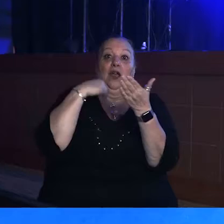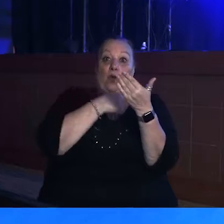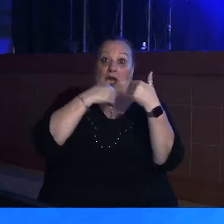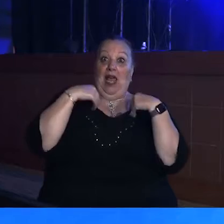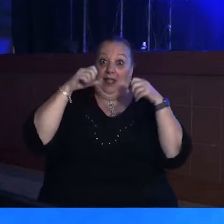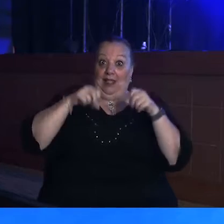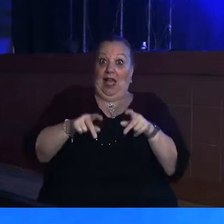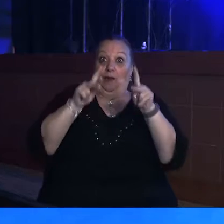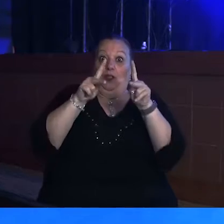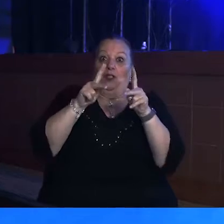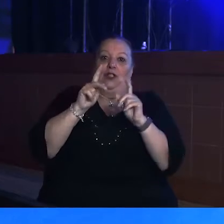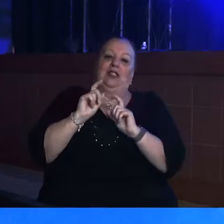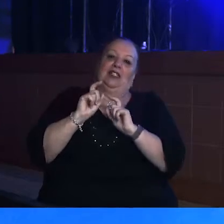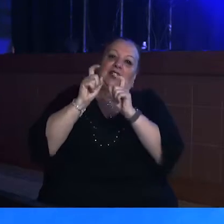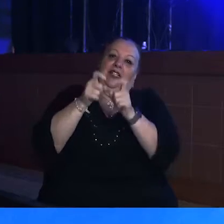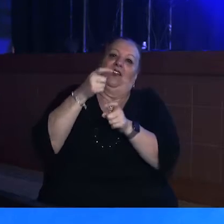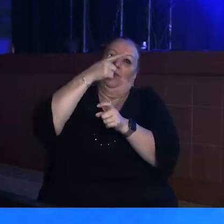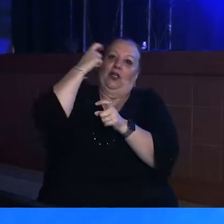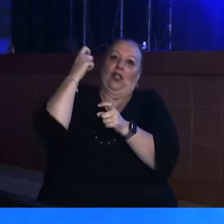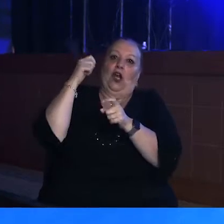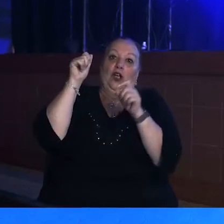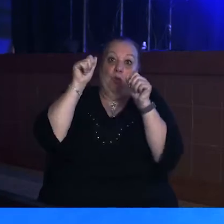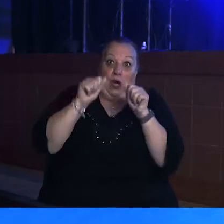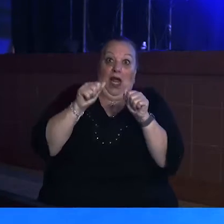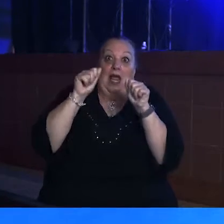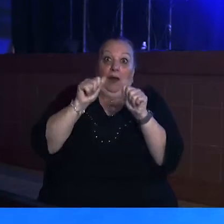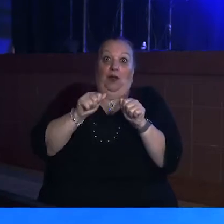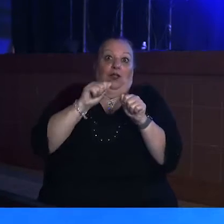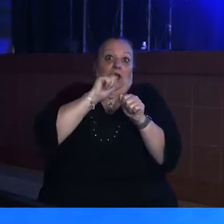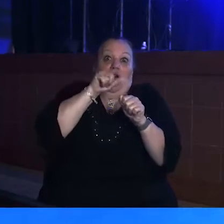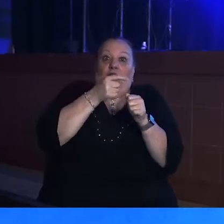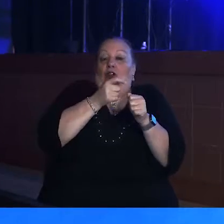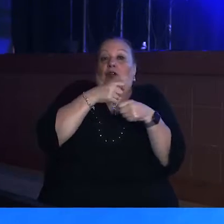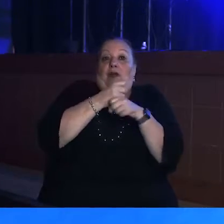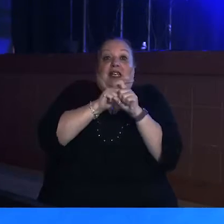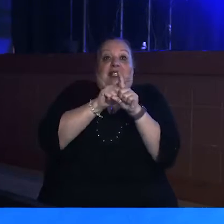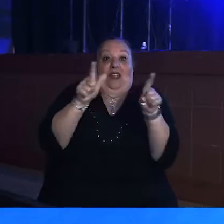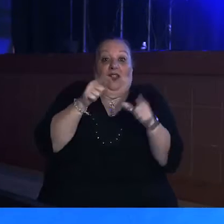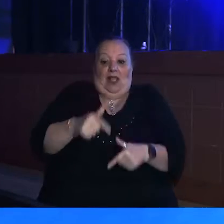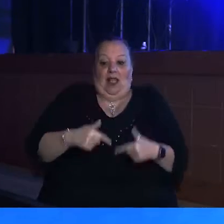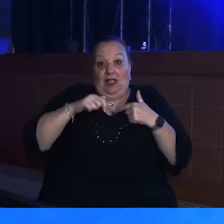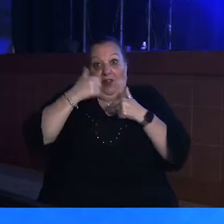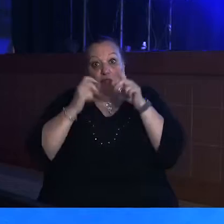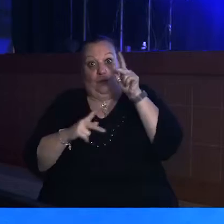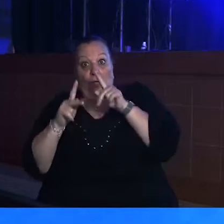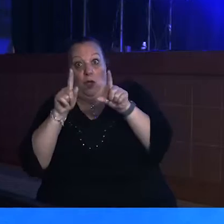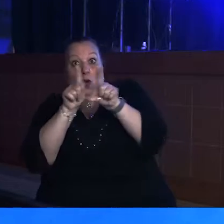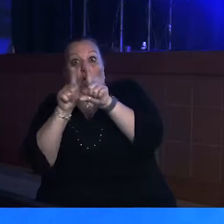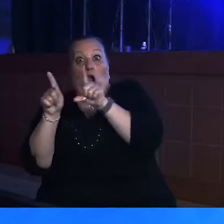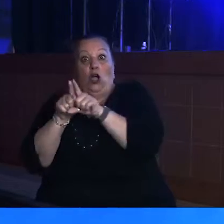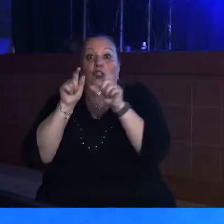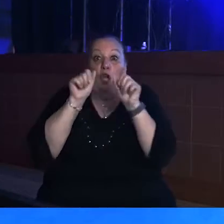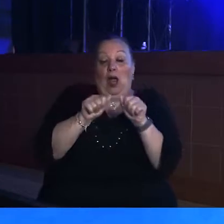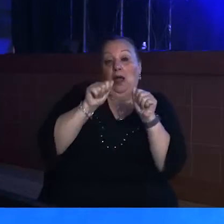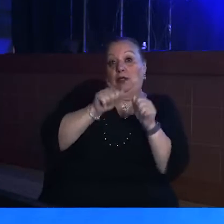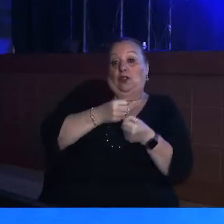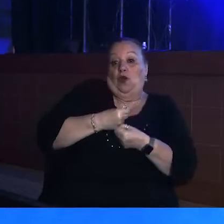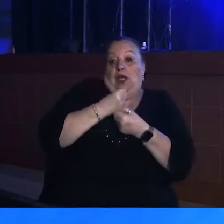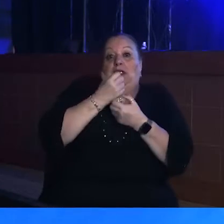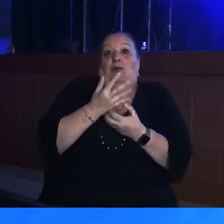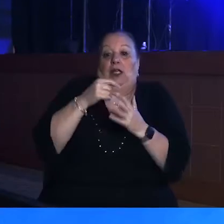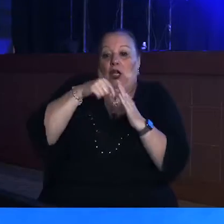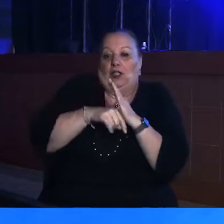to give because we're able to not only to make a difference in the lives of others, but we're also able to express our deep joy